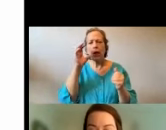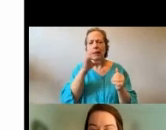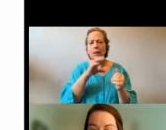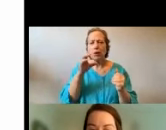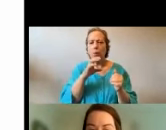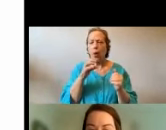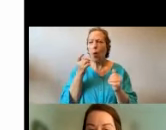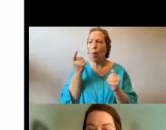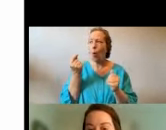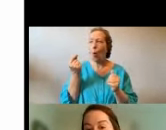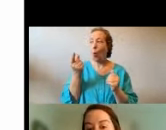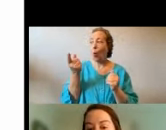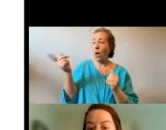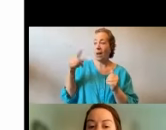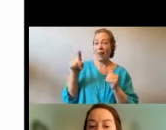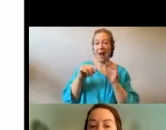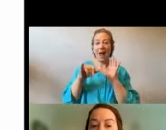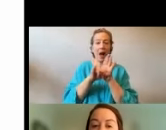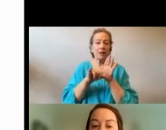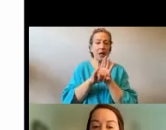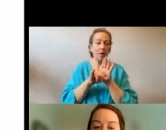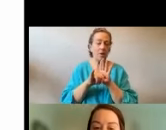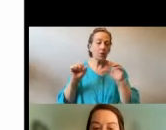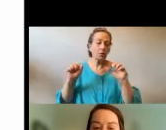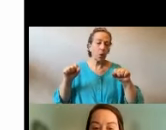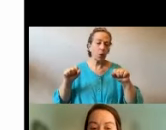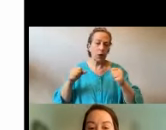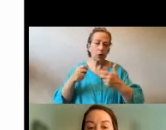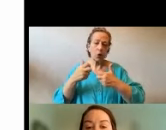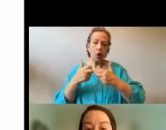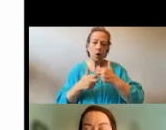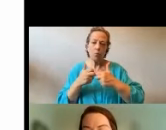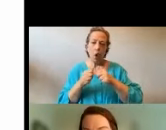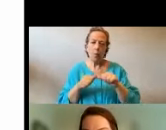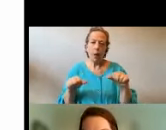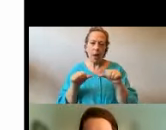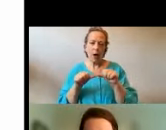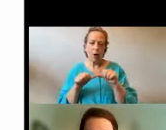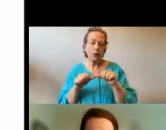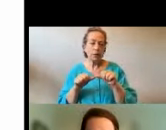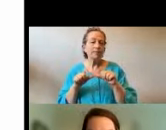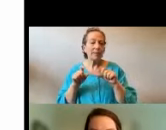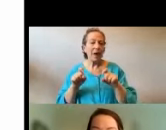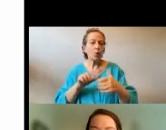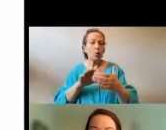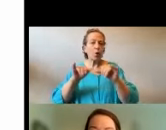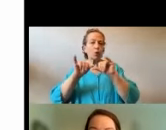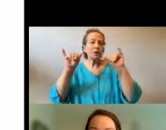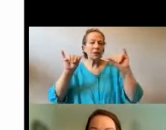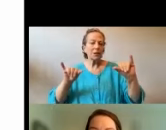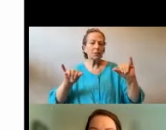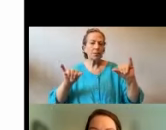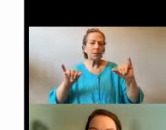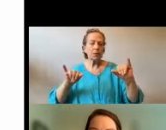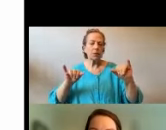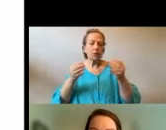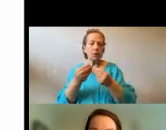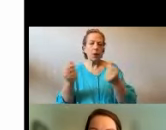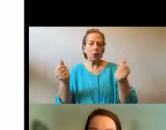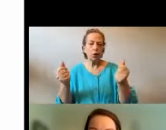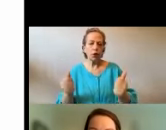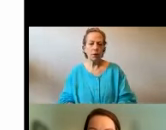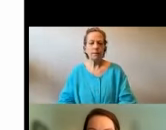identifying as some of the potential problem areas and take a systems approach to solving it. Yeah, and just to add as a follow-up to that, it's